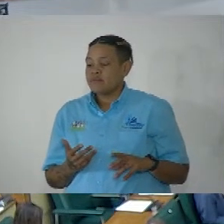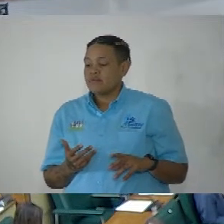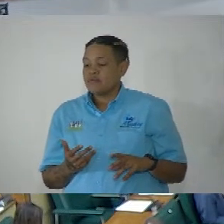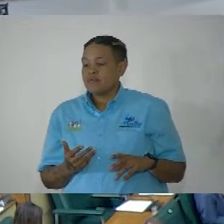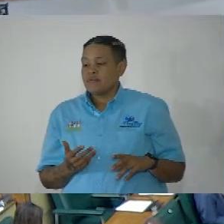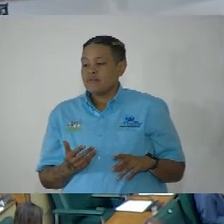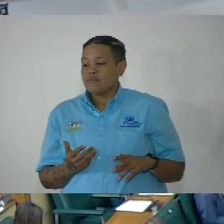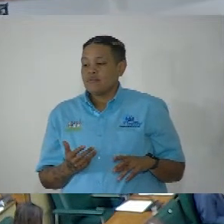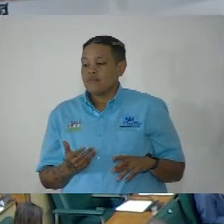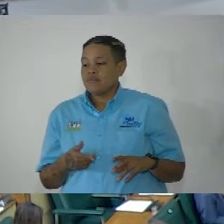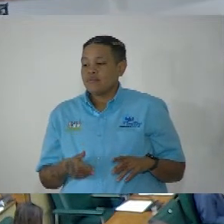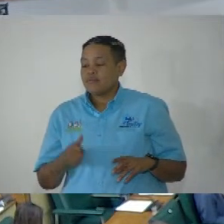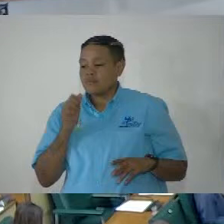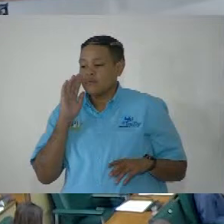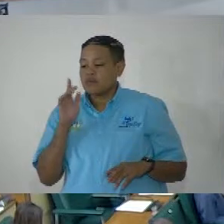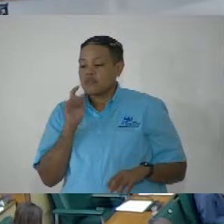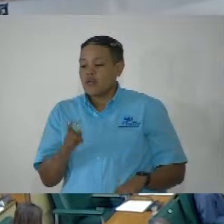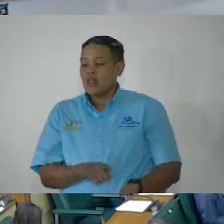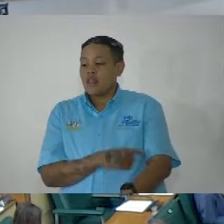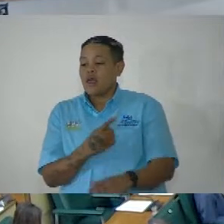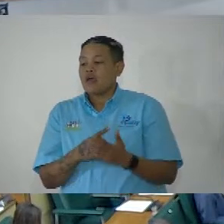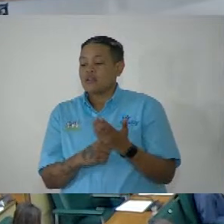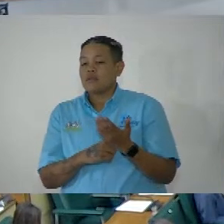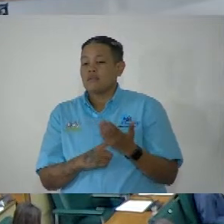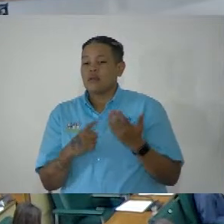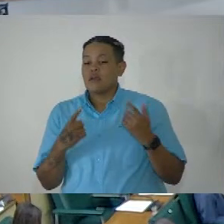this will not be a long debate